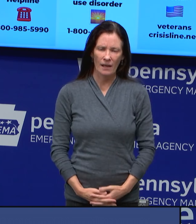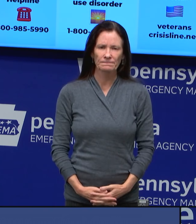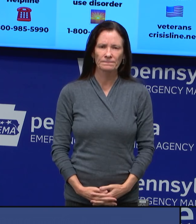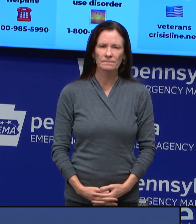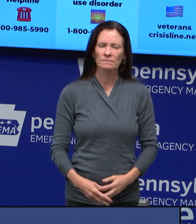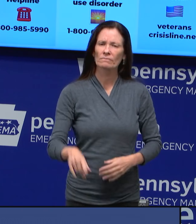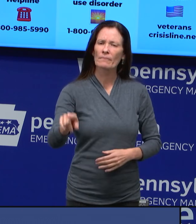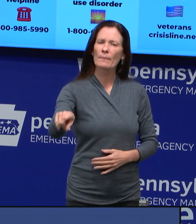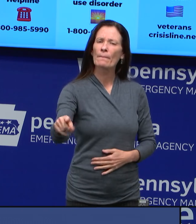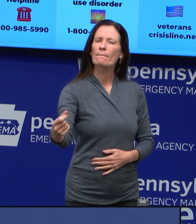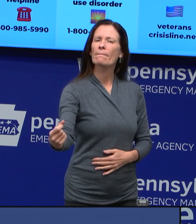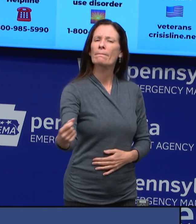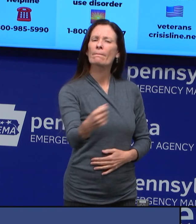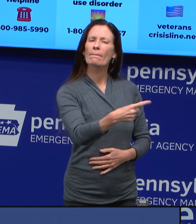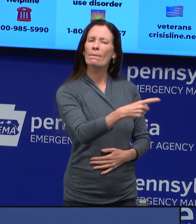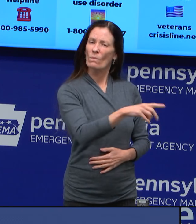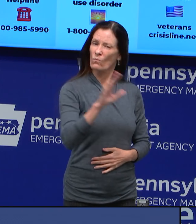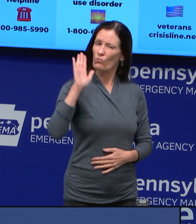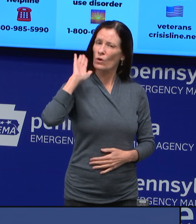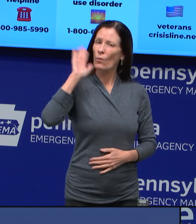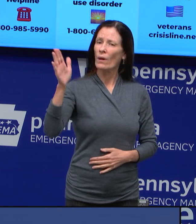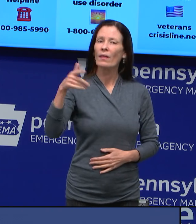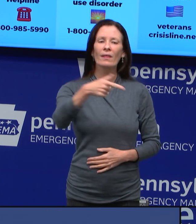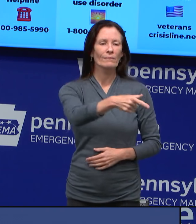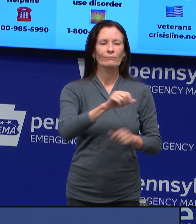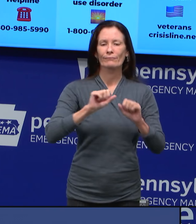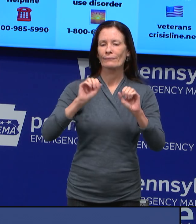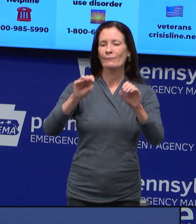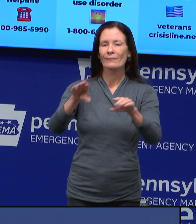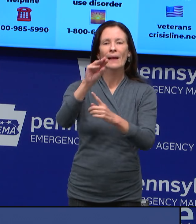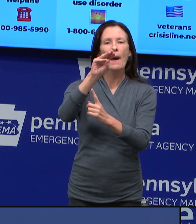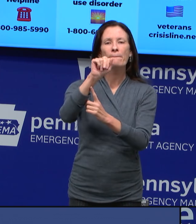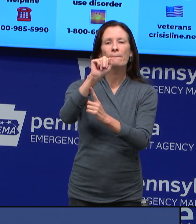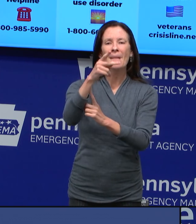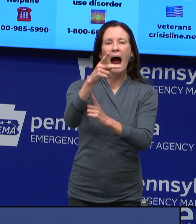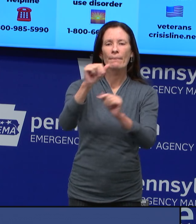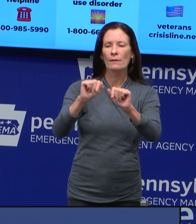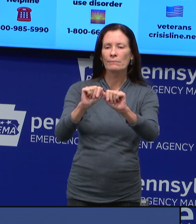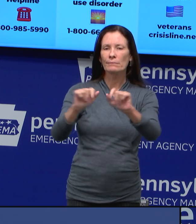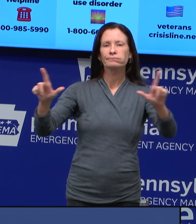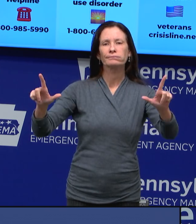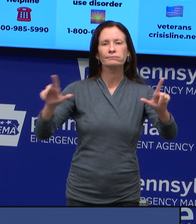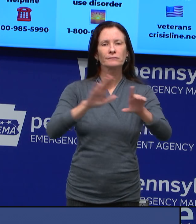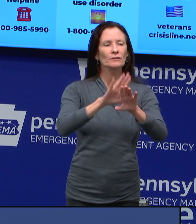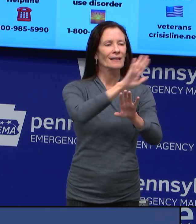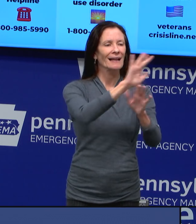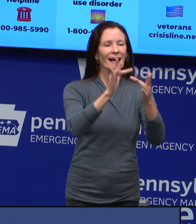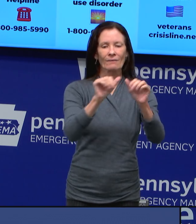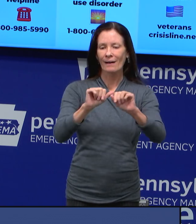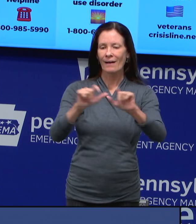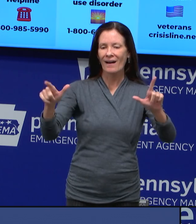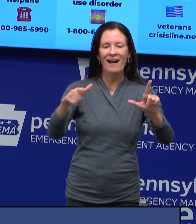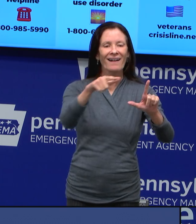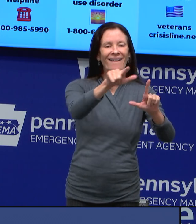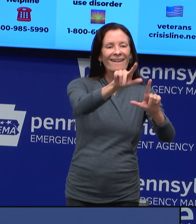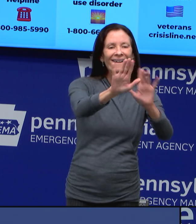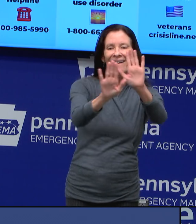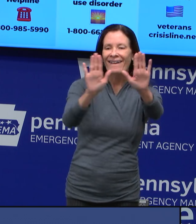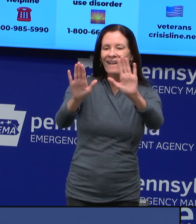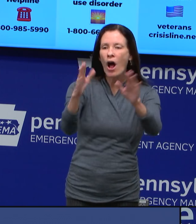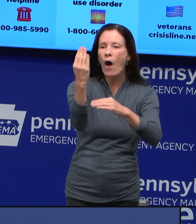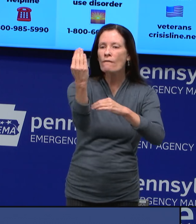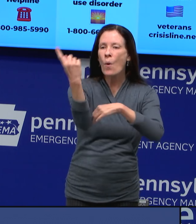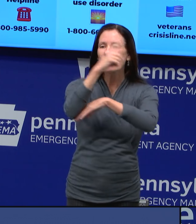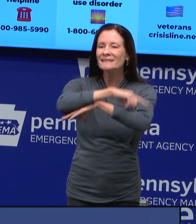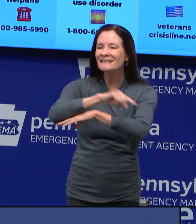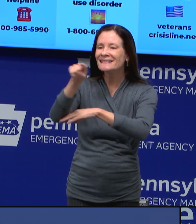its 14-day new case count? If not, is there another way for the public to access this historical information for daily new case counts within